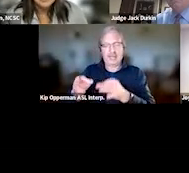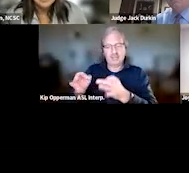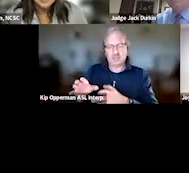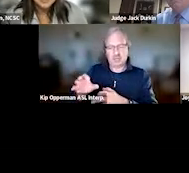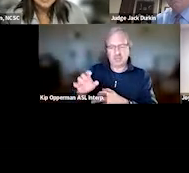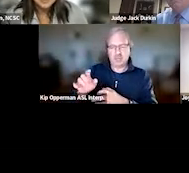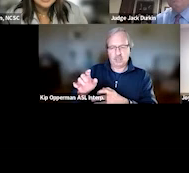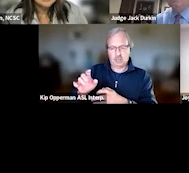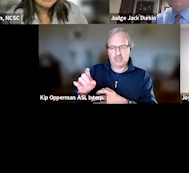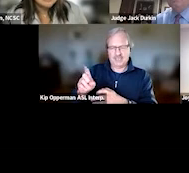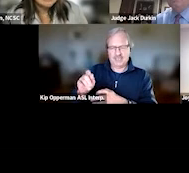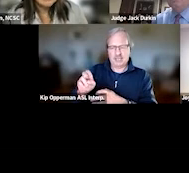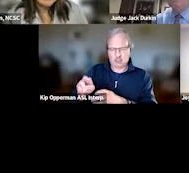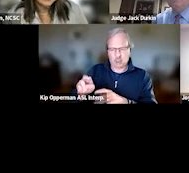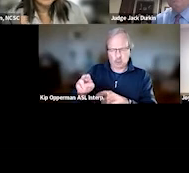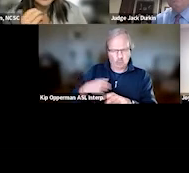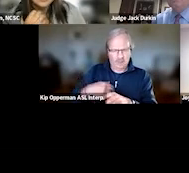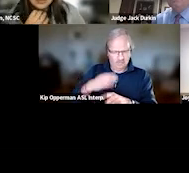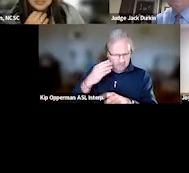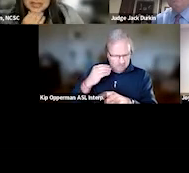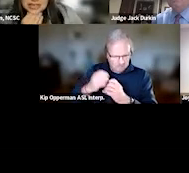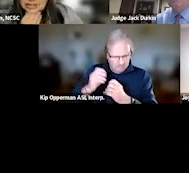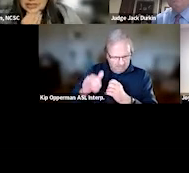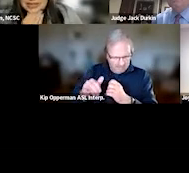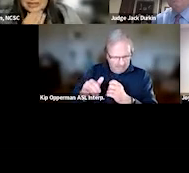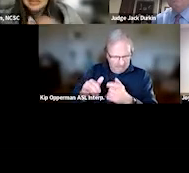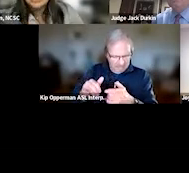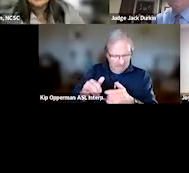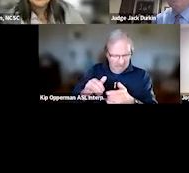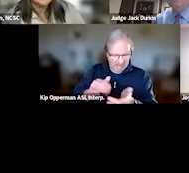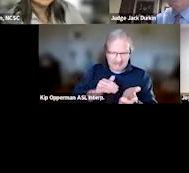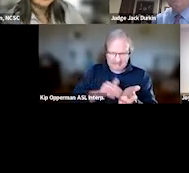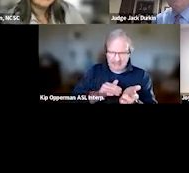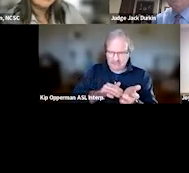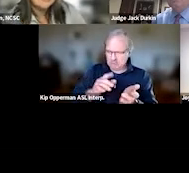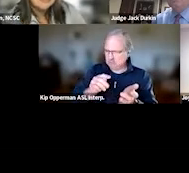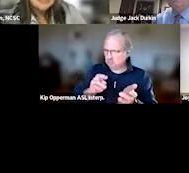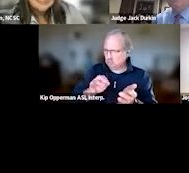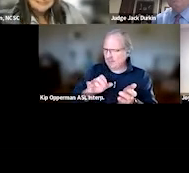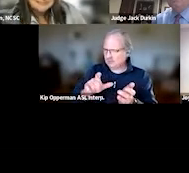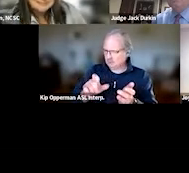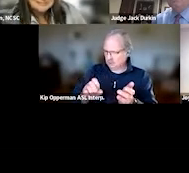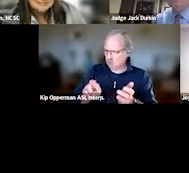having, you know, been in Dr. Troxler, particularly in the treatment world.